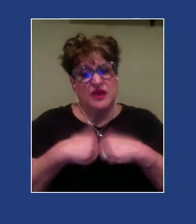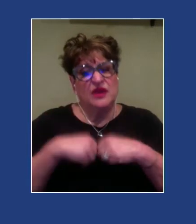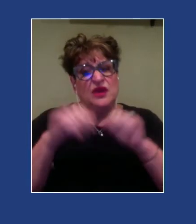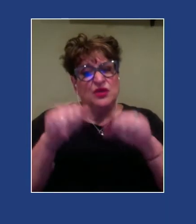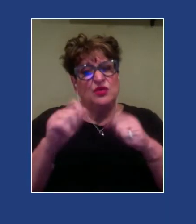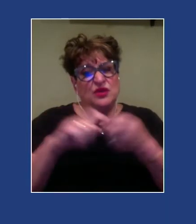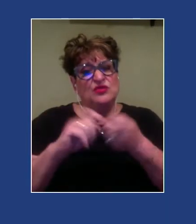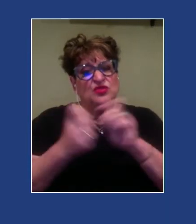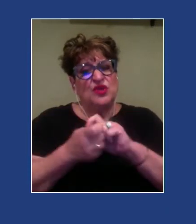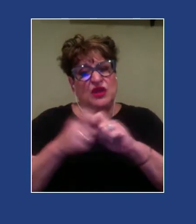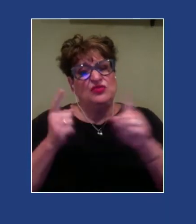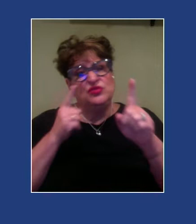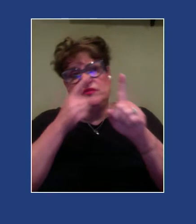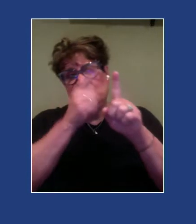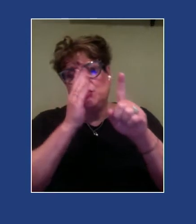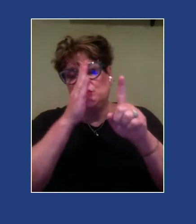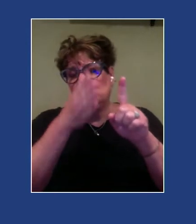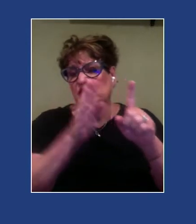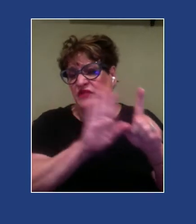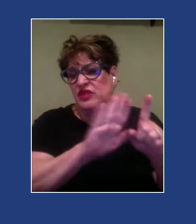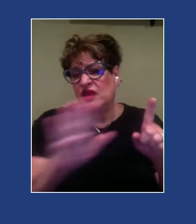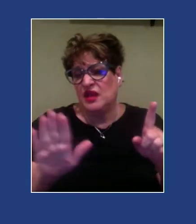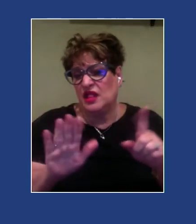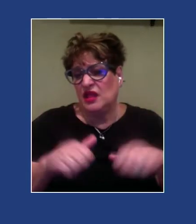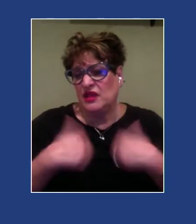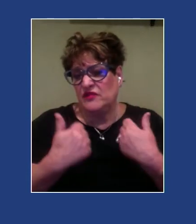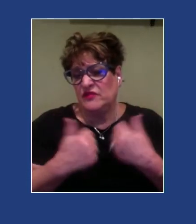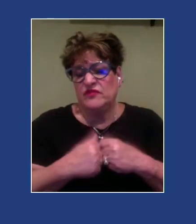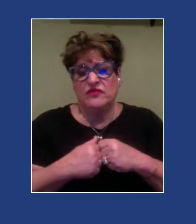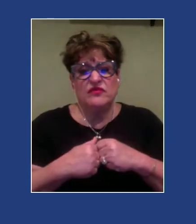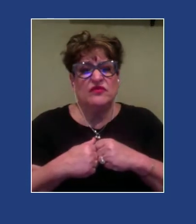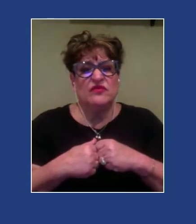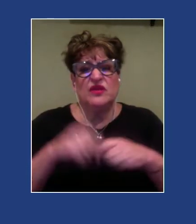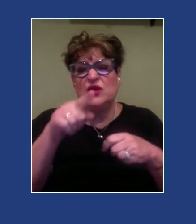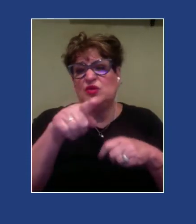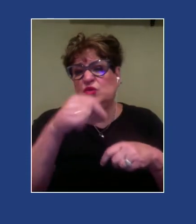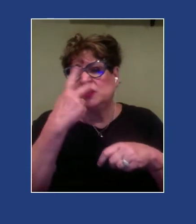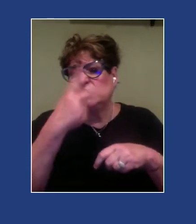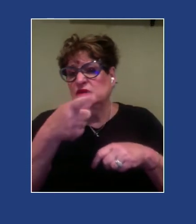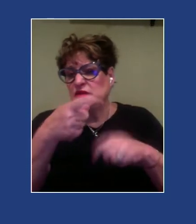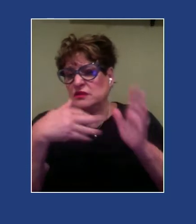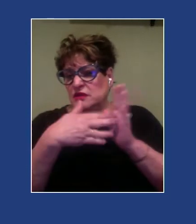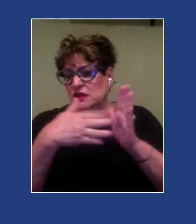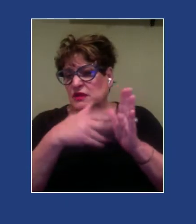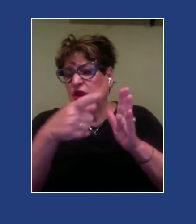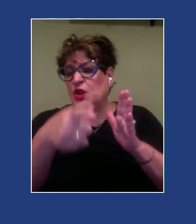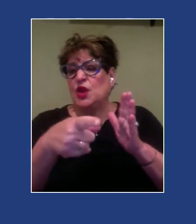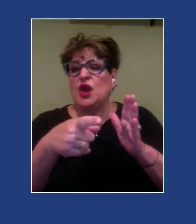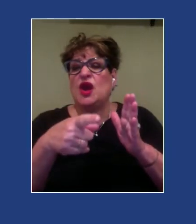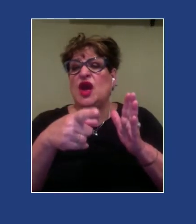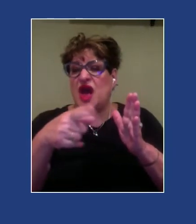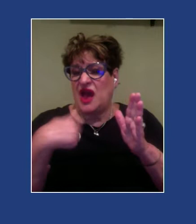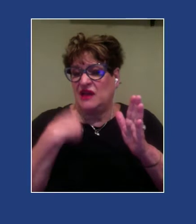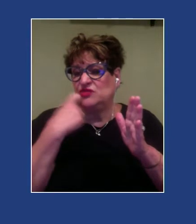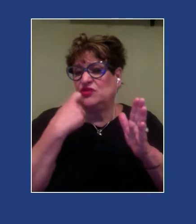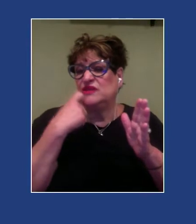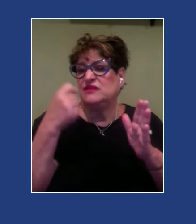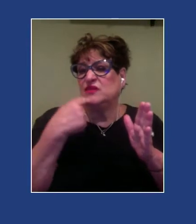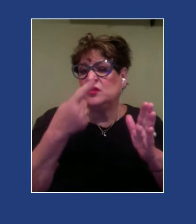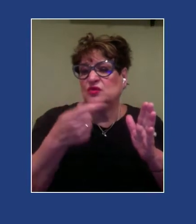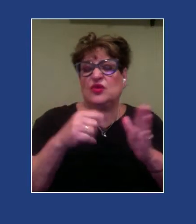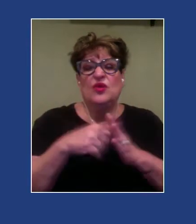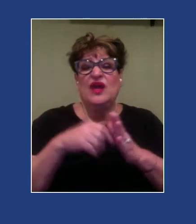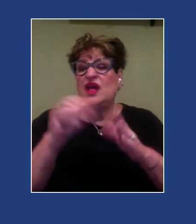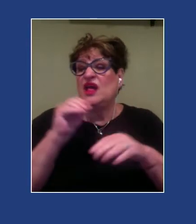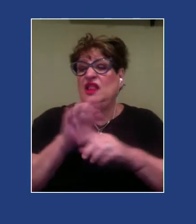trajectory. These are the findings from our study that I just mentioned. We found that lifetime exposure to gender